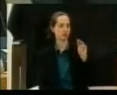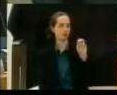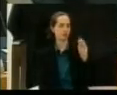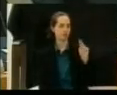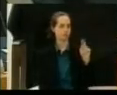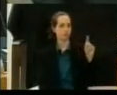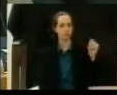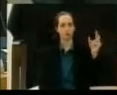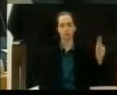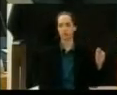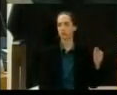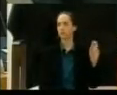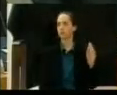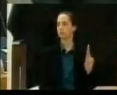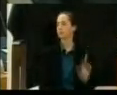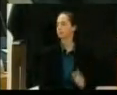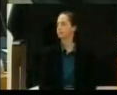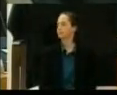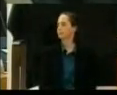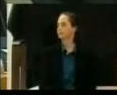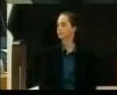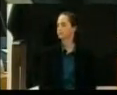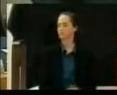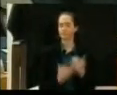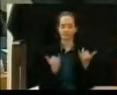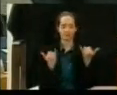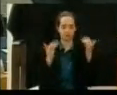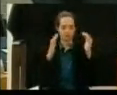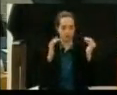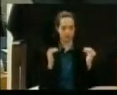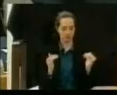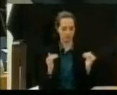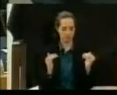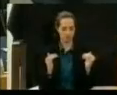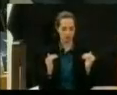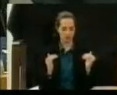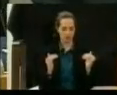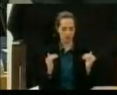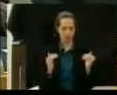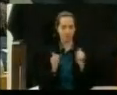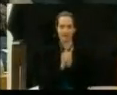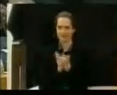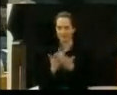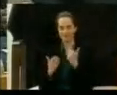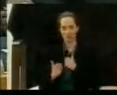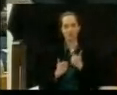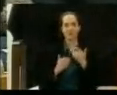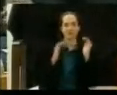Okay, we're on public. Motion passes. We're on public forum.